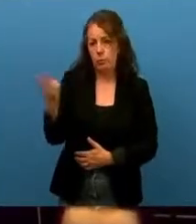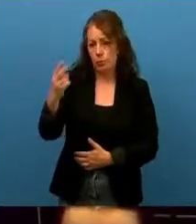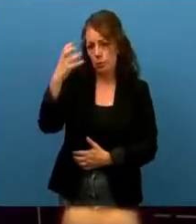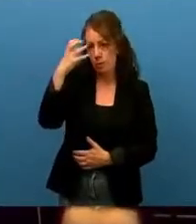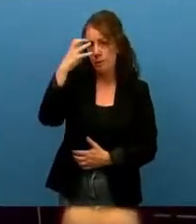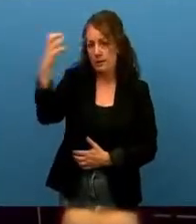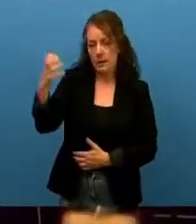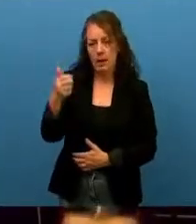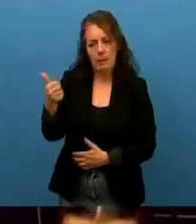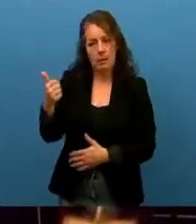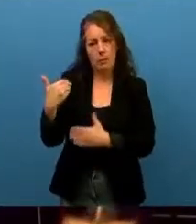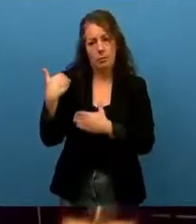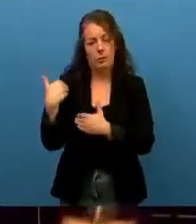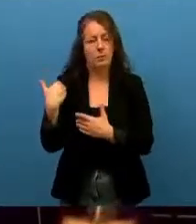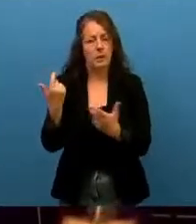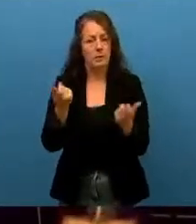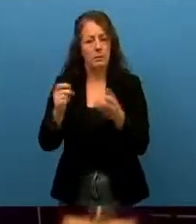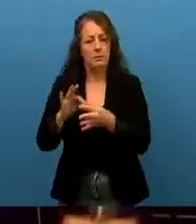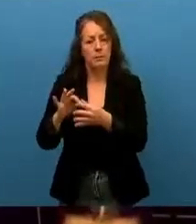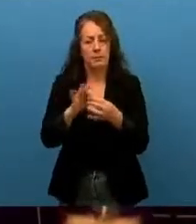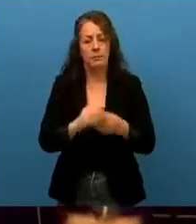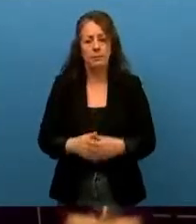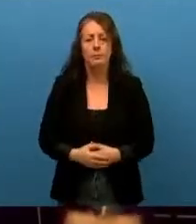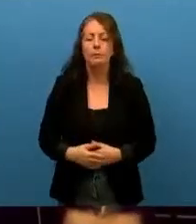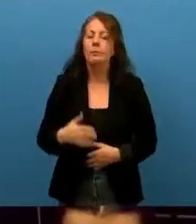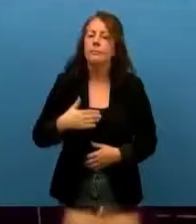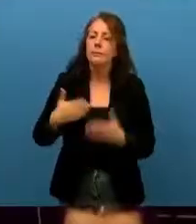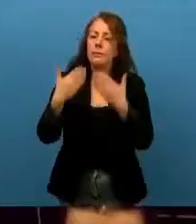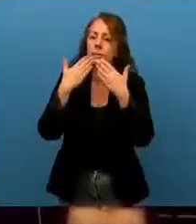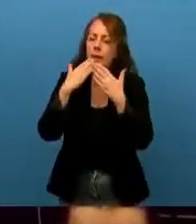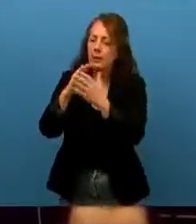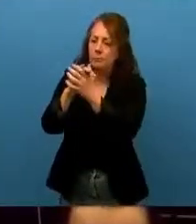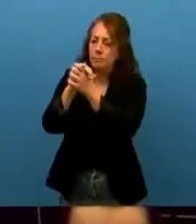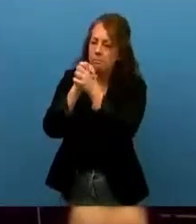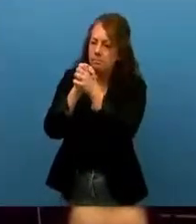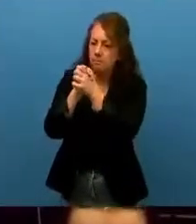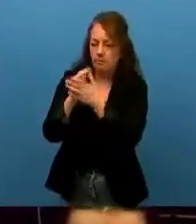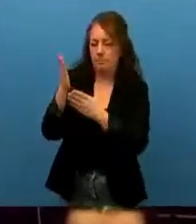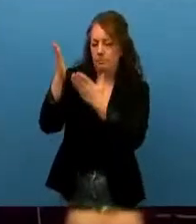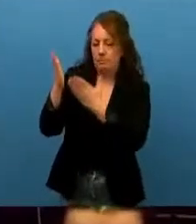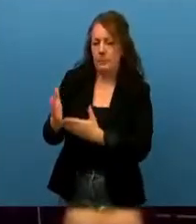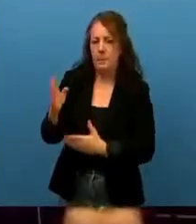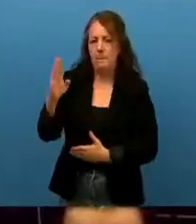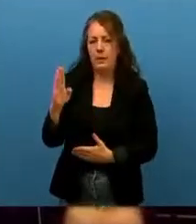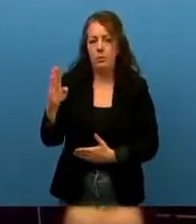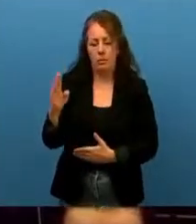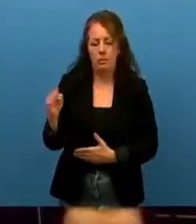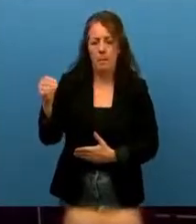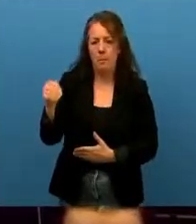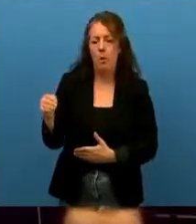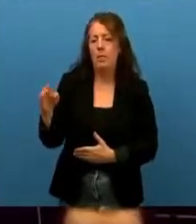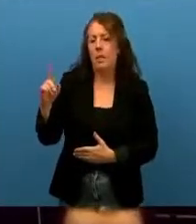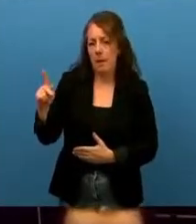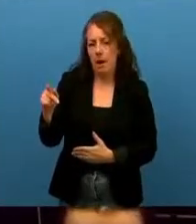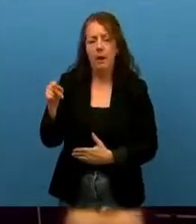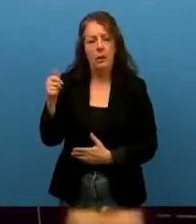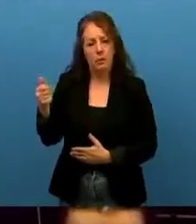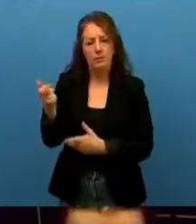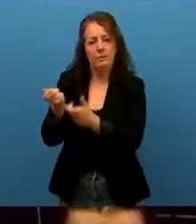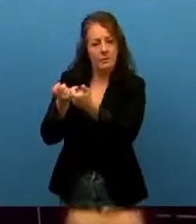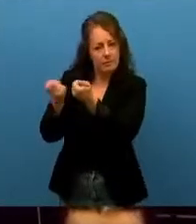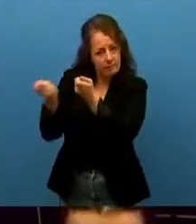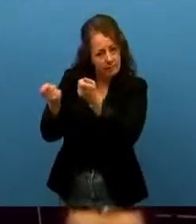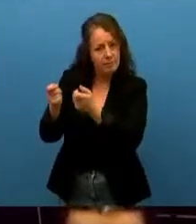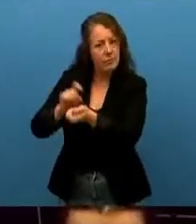co-facilitators, and also thank my brother and colleague, Mr. Binuta Moitame, as co-facilitator,